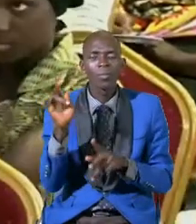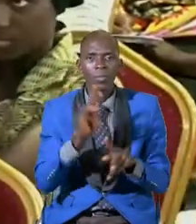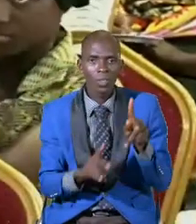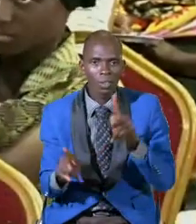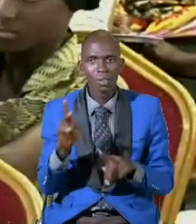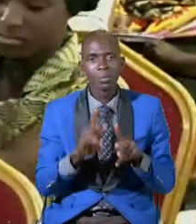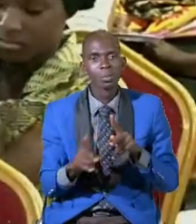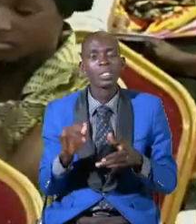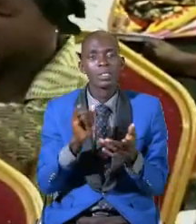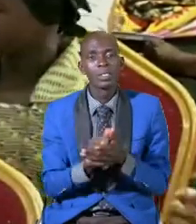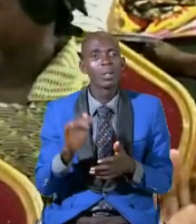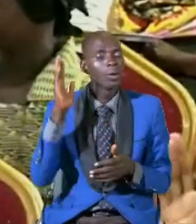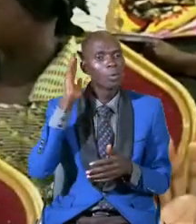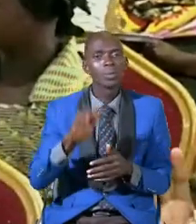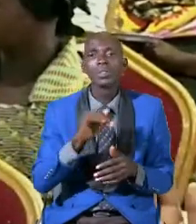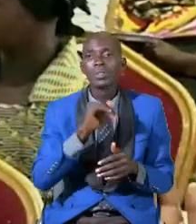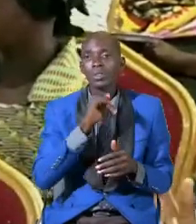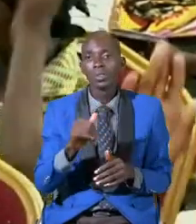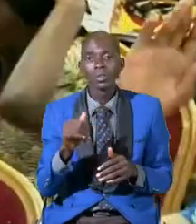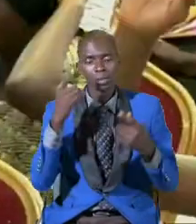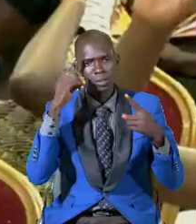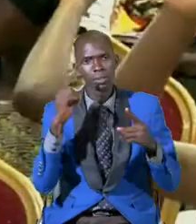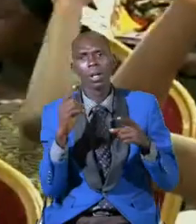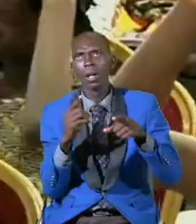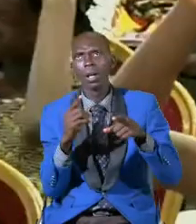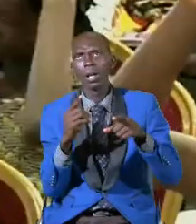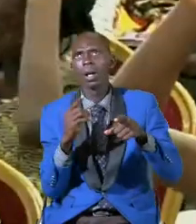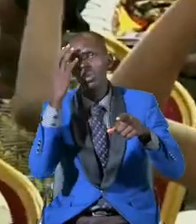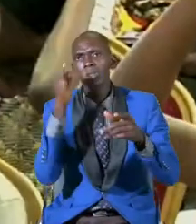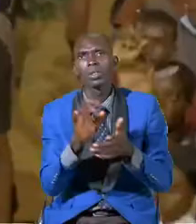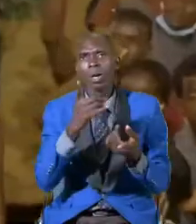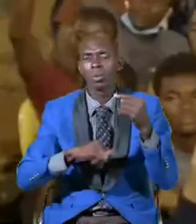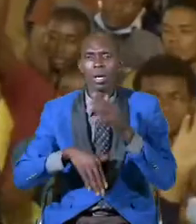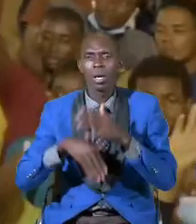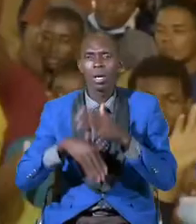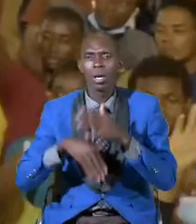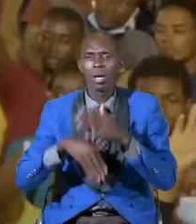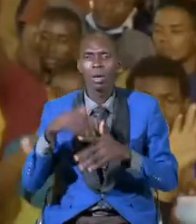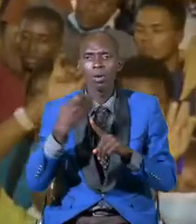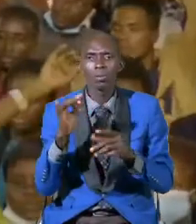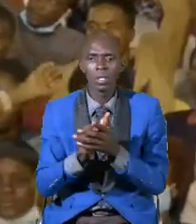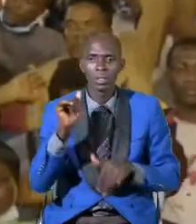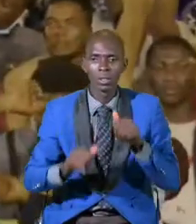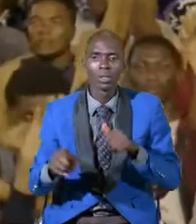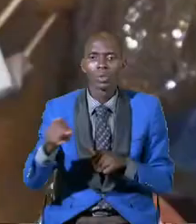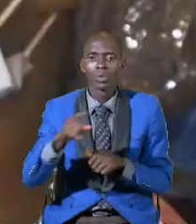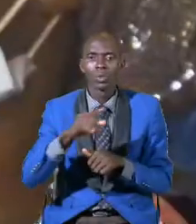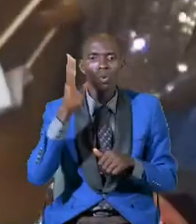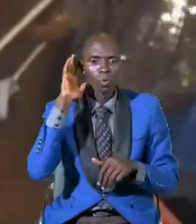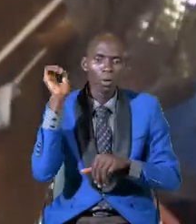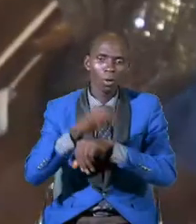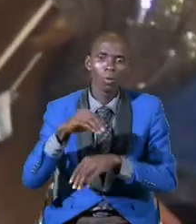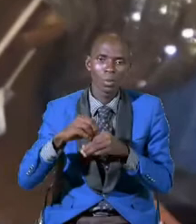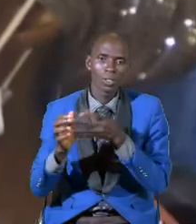your hand, they'll say you have come out of that unbelief. You will overcome in Jesus'